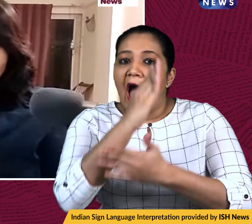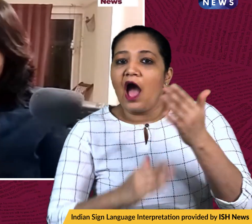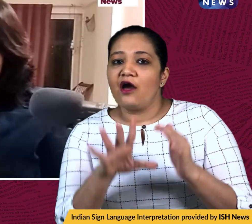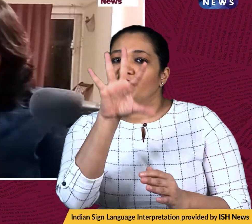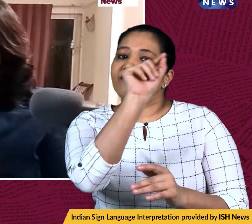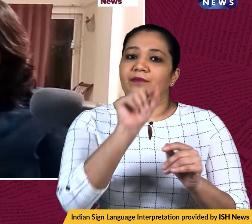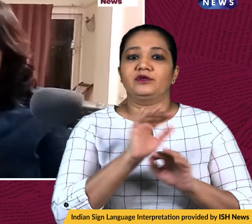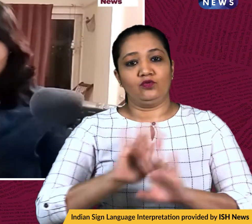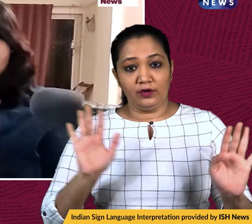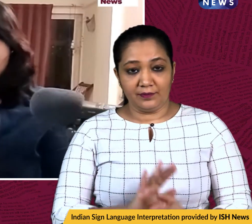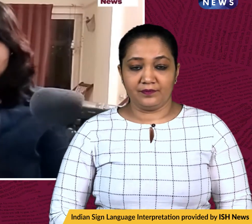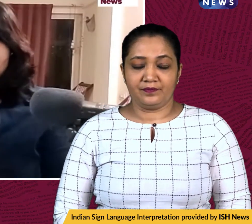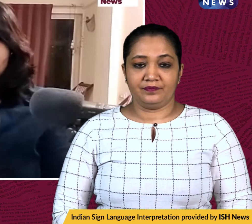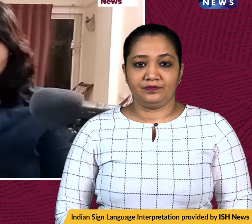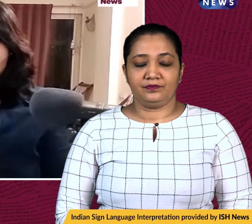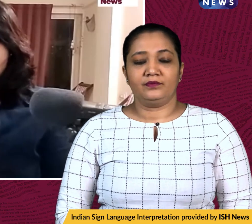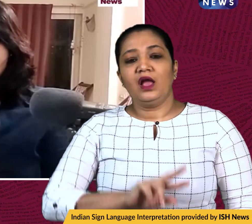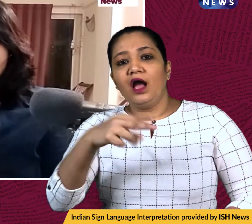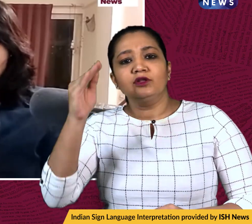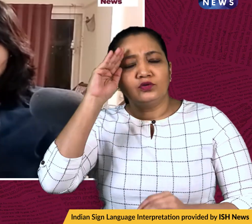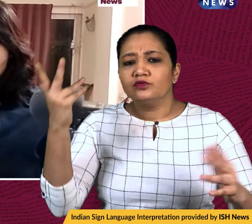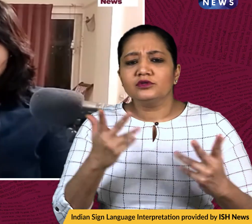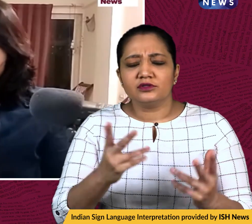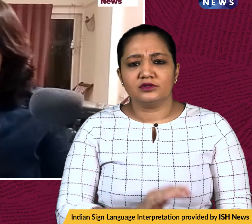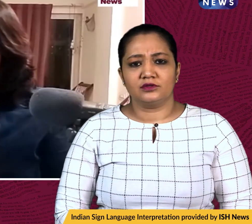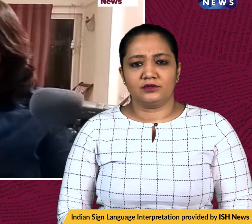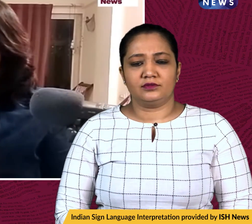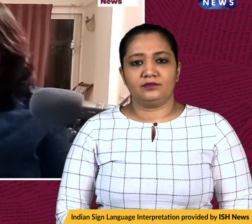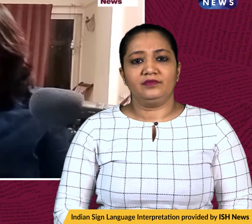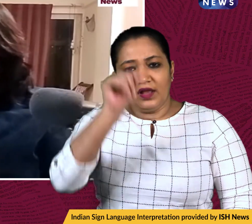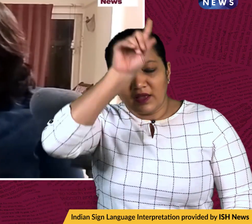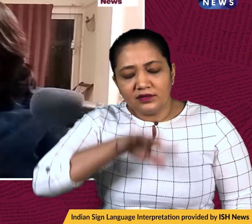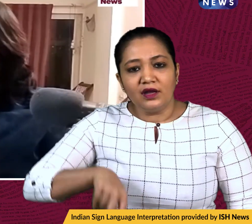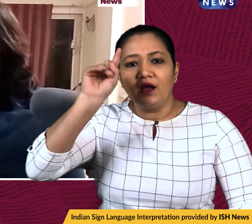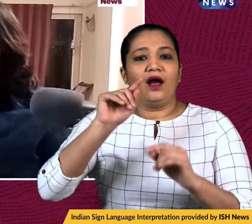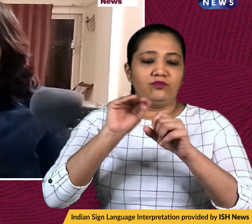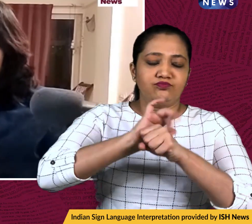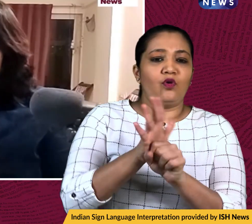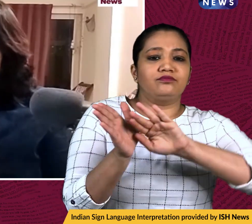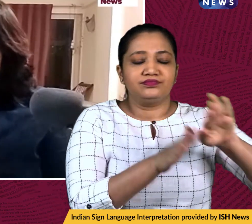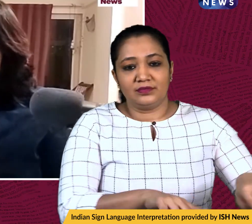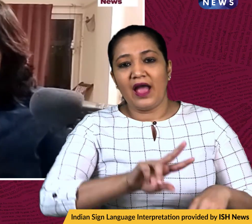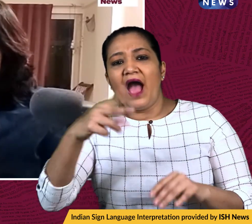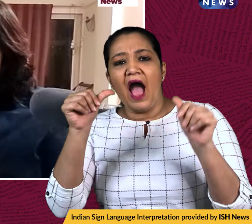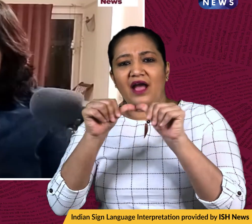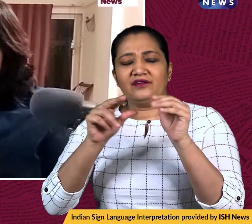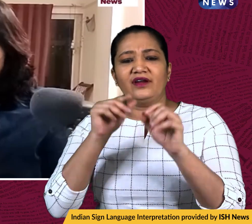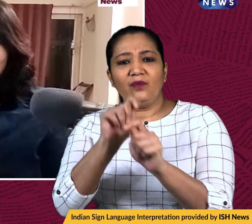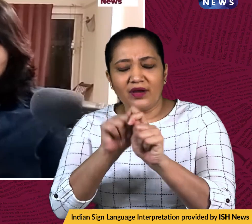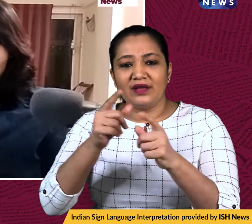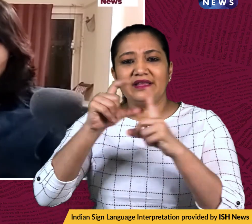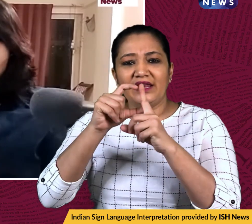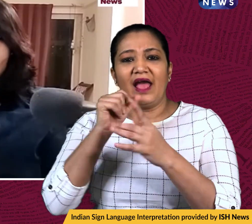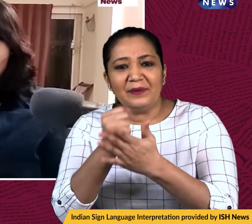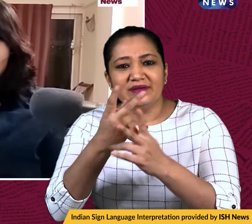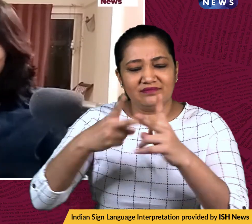50% attendance. Let's now take a look at what else is making news across the country away from COVID. Anganwadi workers and helpers in